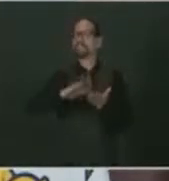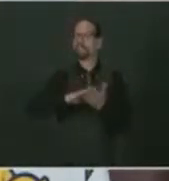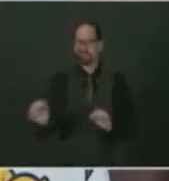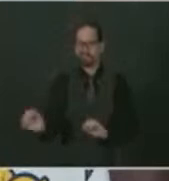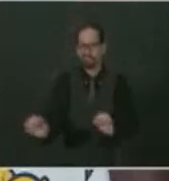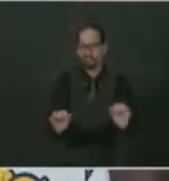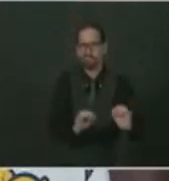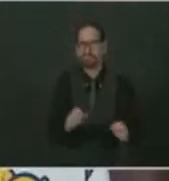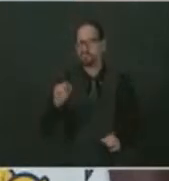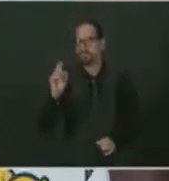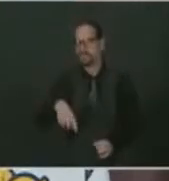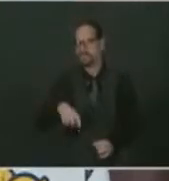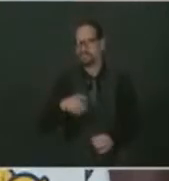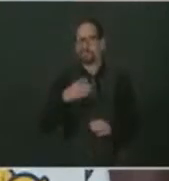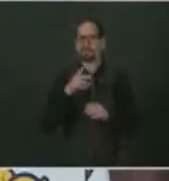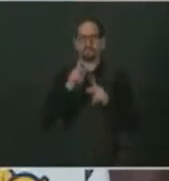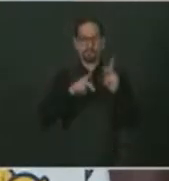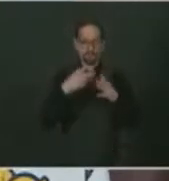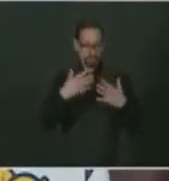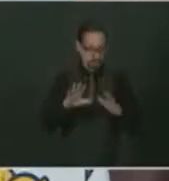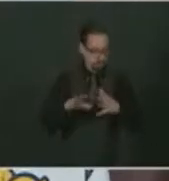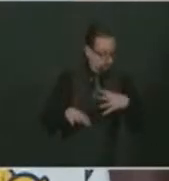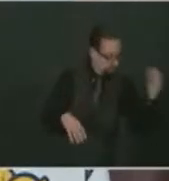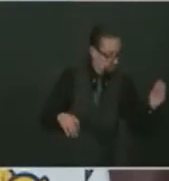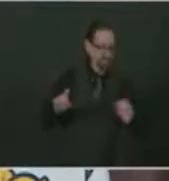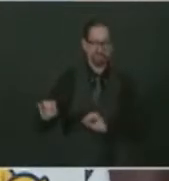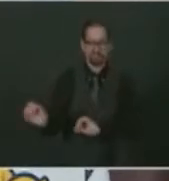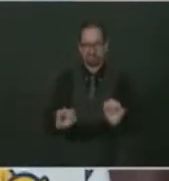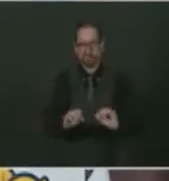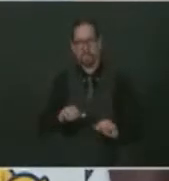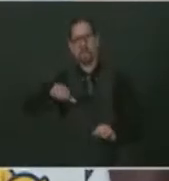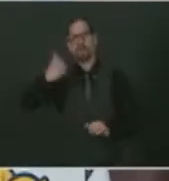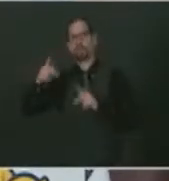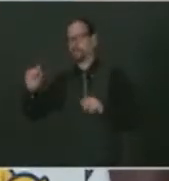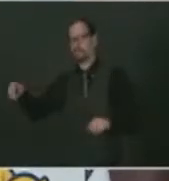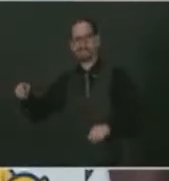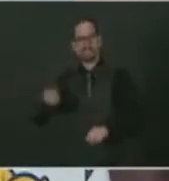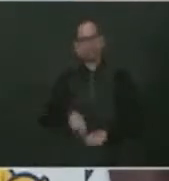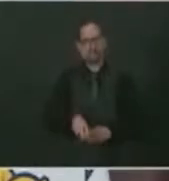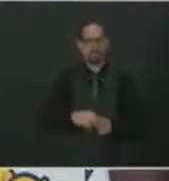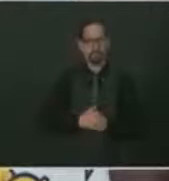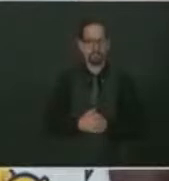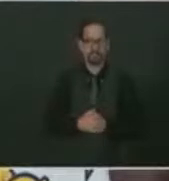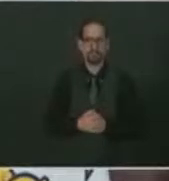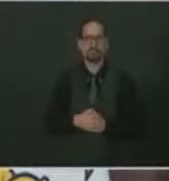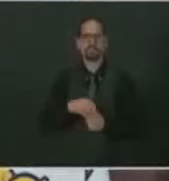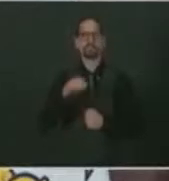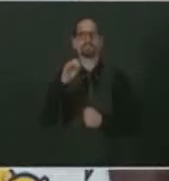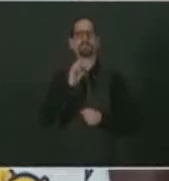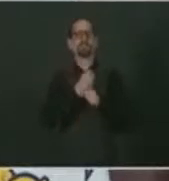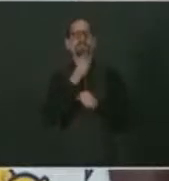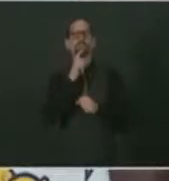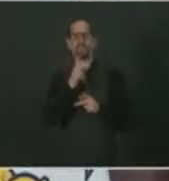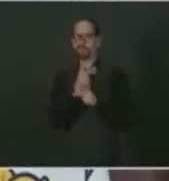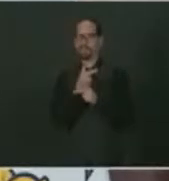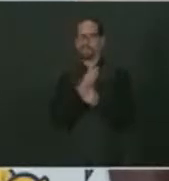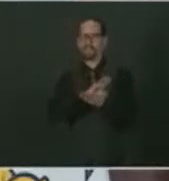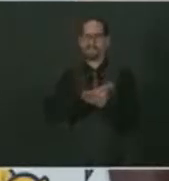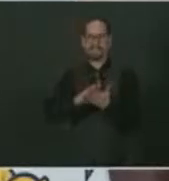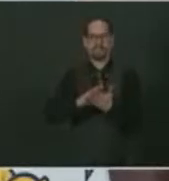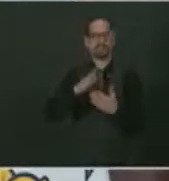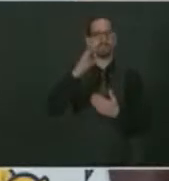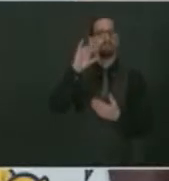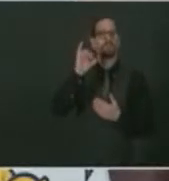individuals sitting at those tables. And we know that this change is important, especially as the warmer weather allows for ice cream